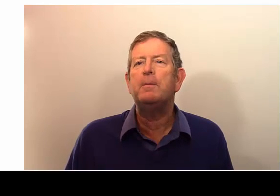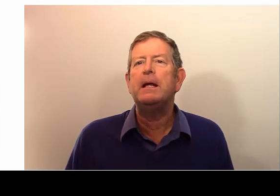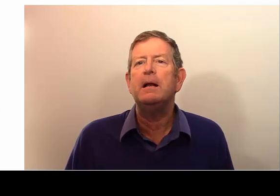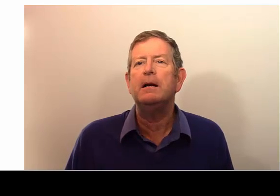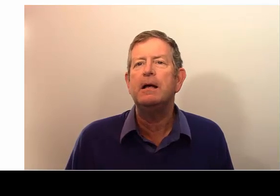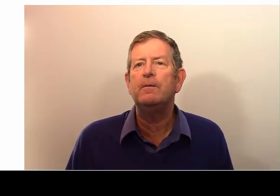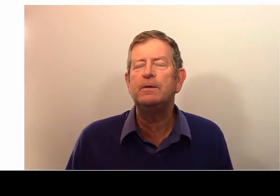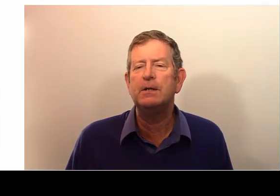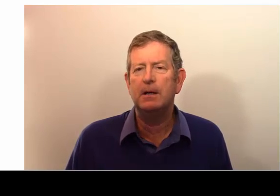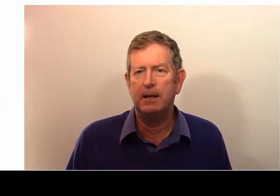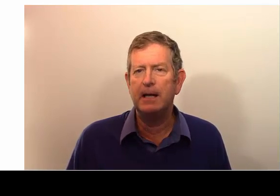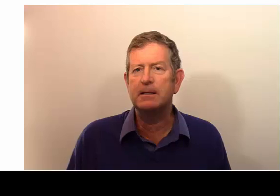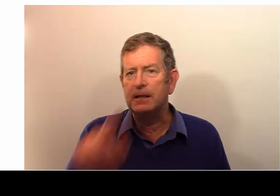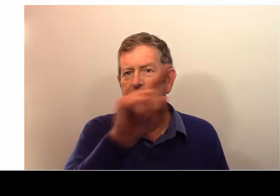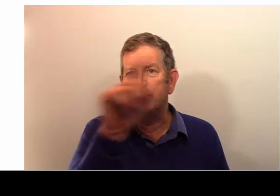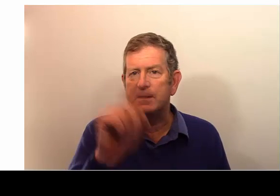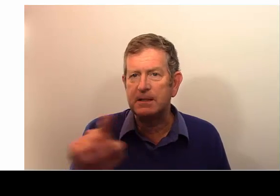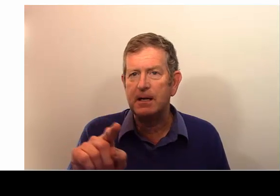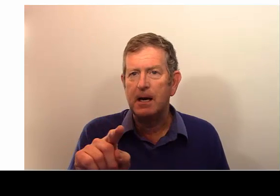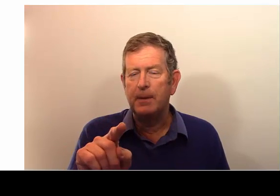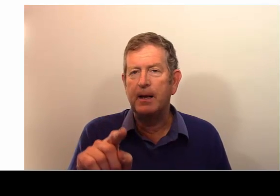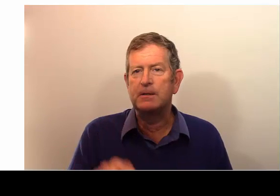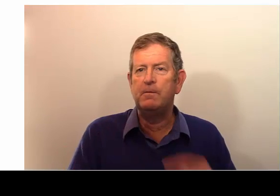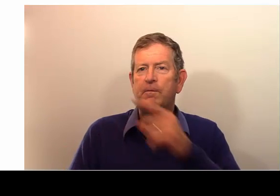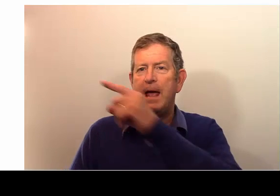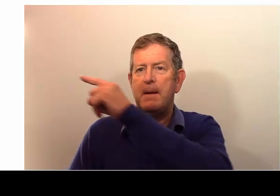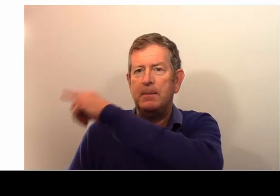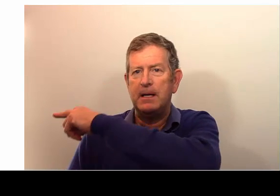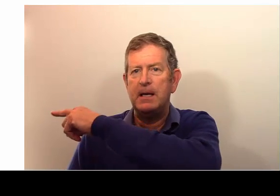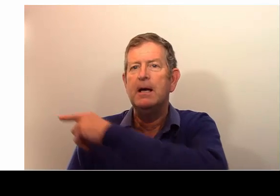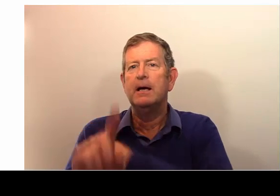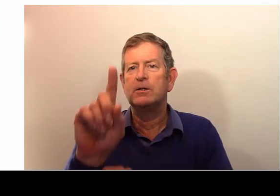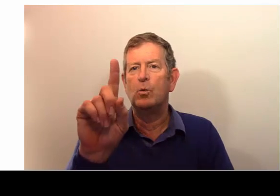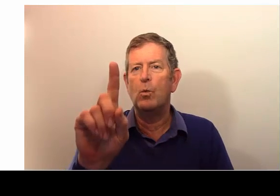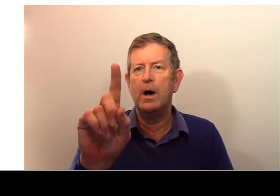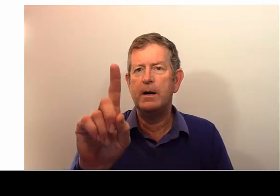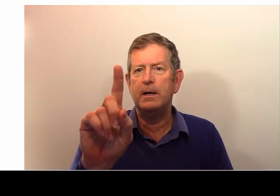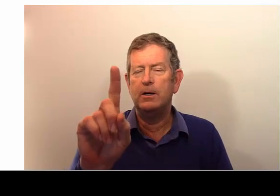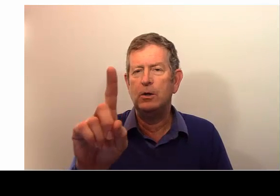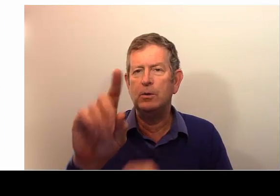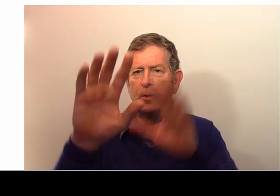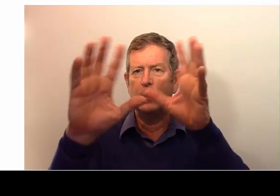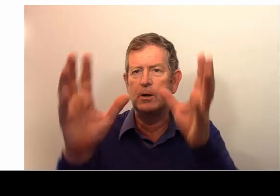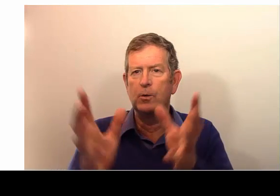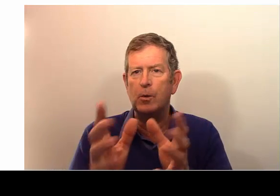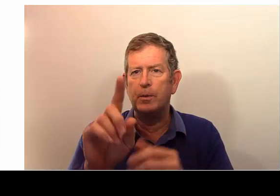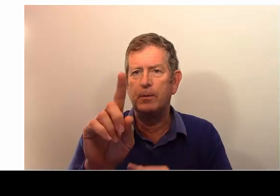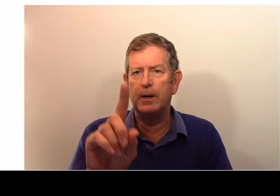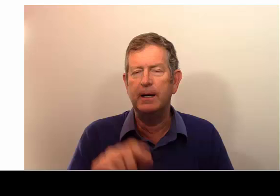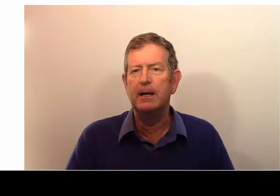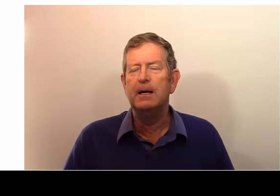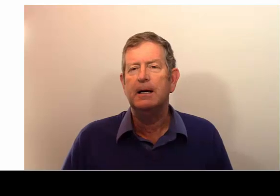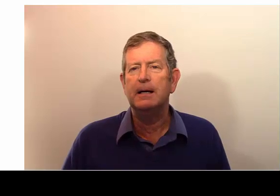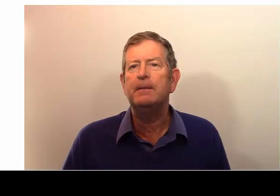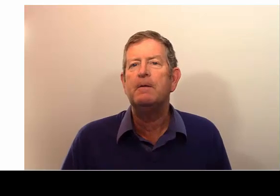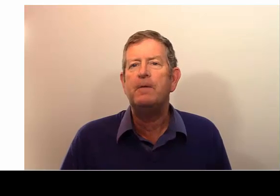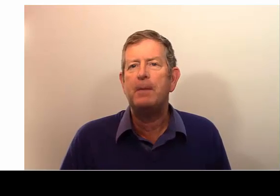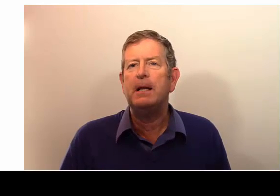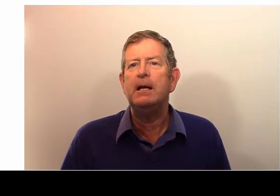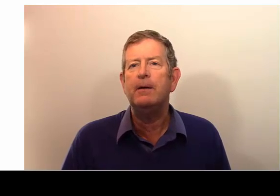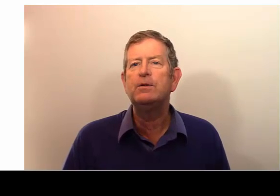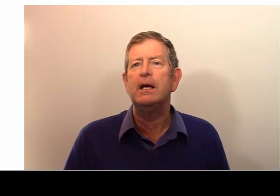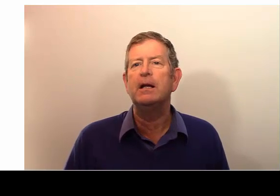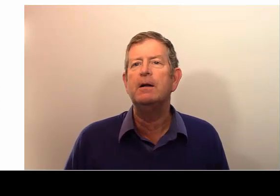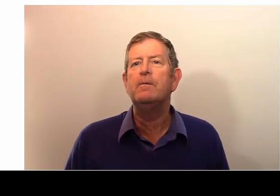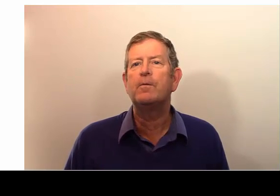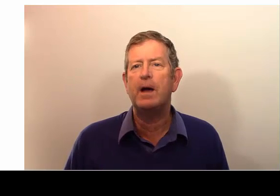Right, the family lives, against lives, because the family is one unit, one group, one. The